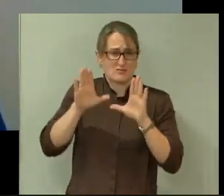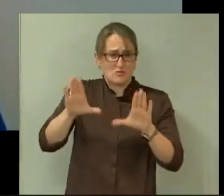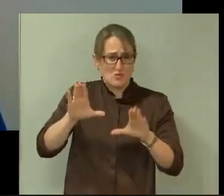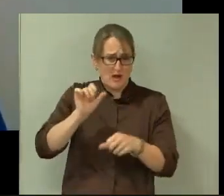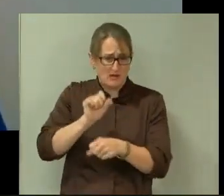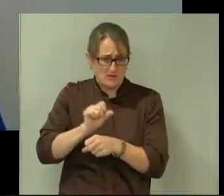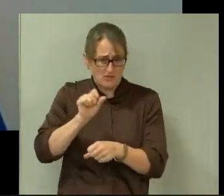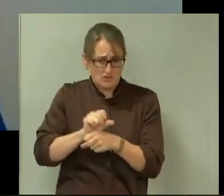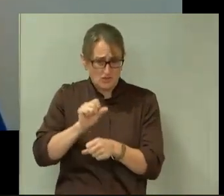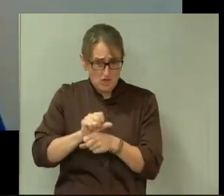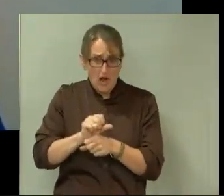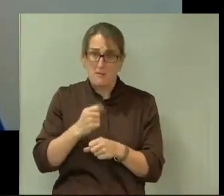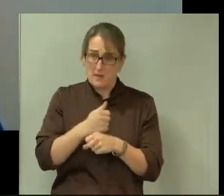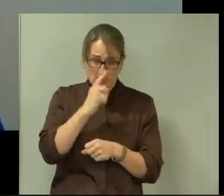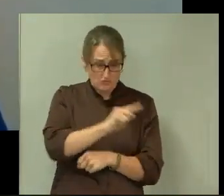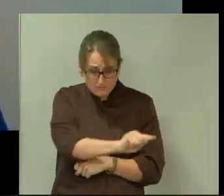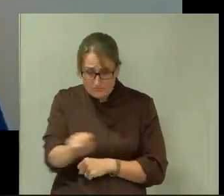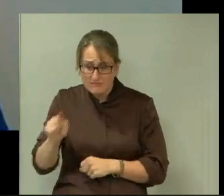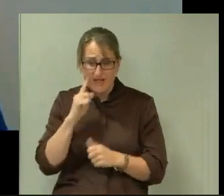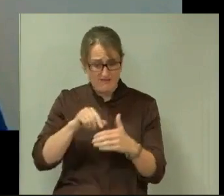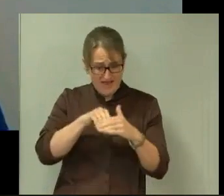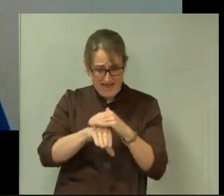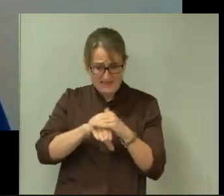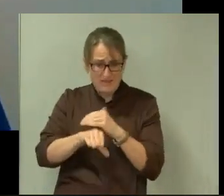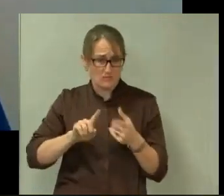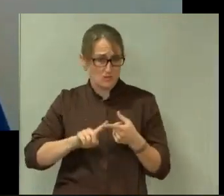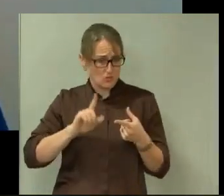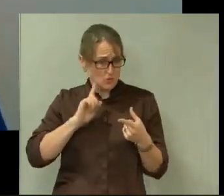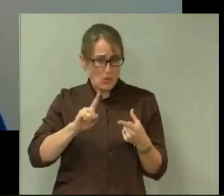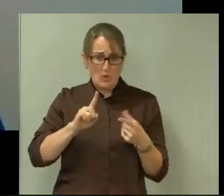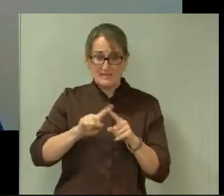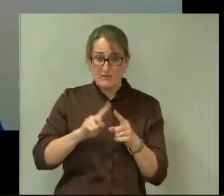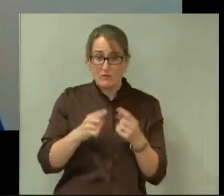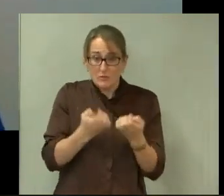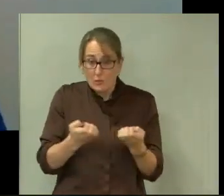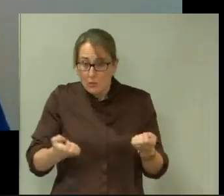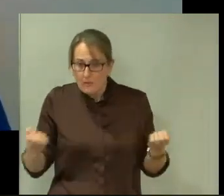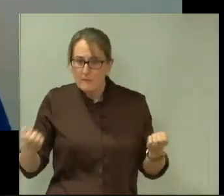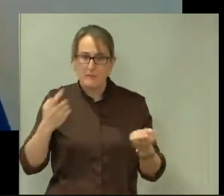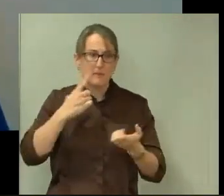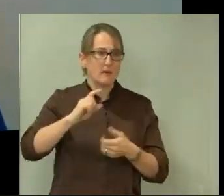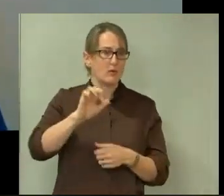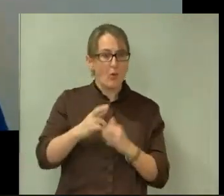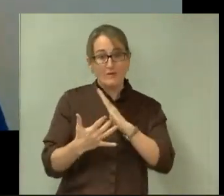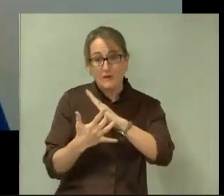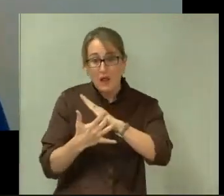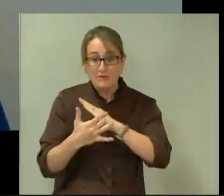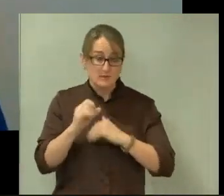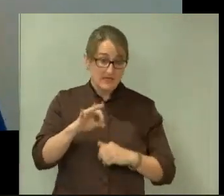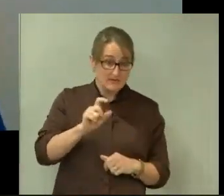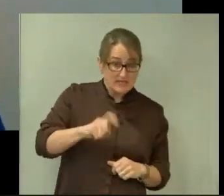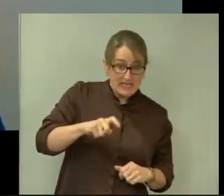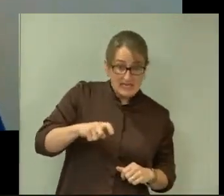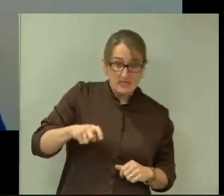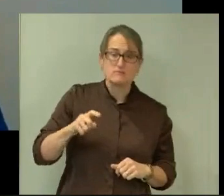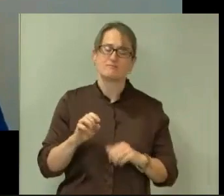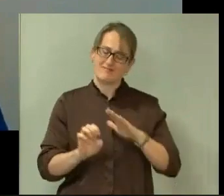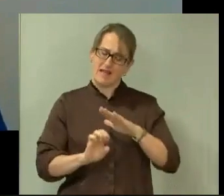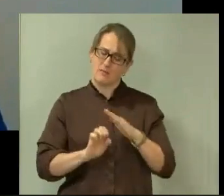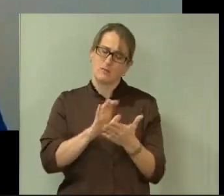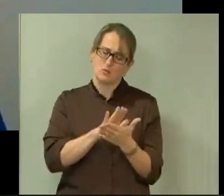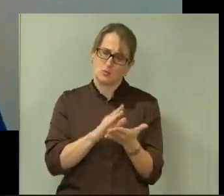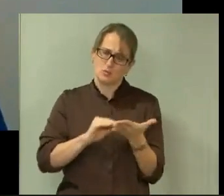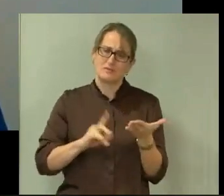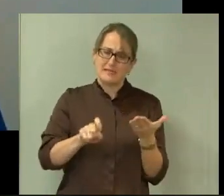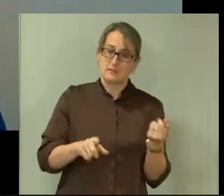student population have access to devices and has ensured thousands of hotspots to those who need them, our elementary students need to be at school. Our